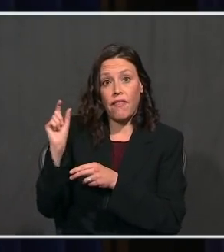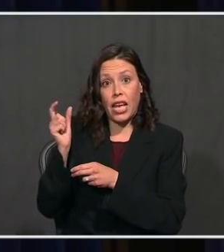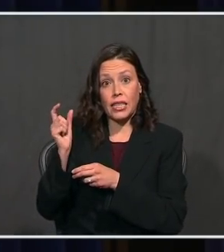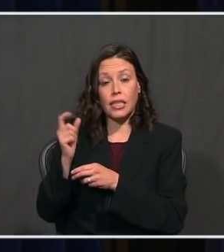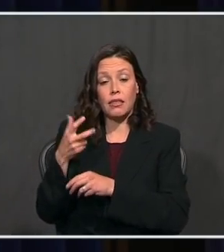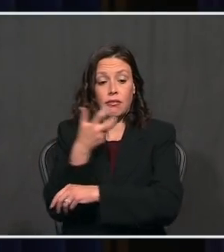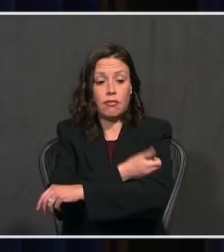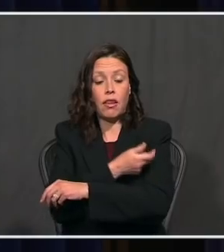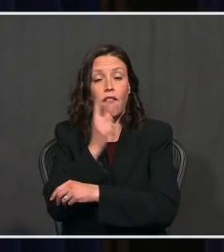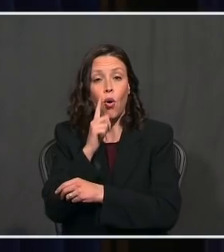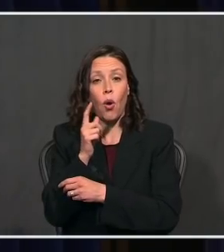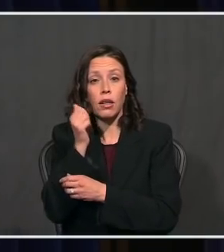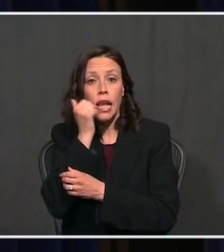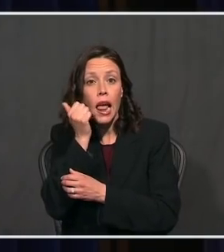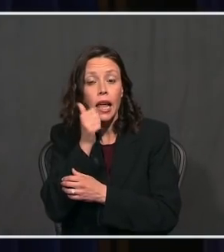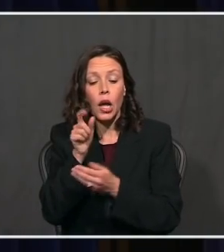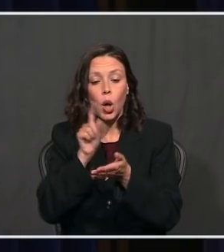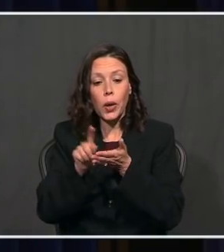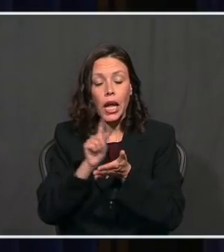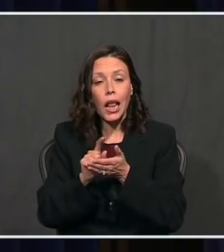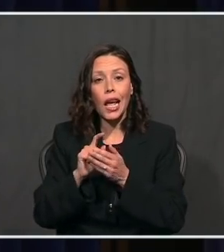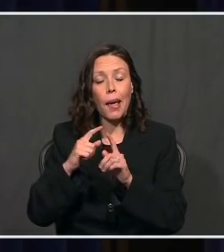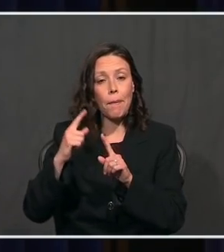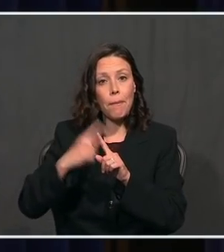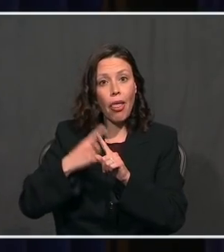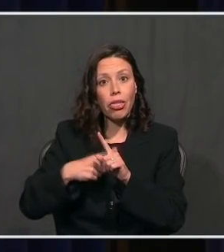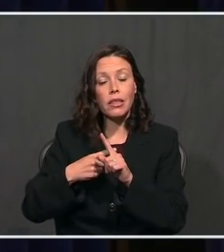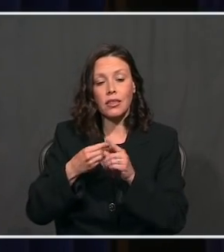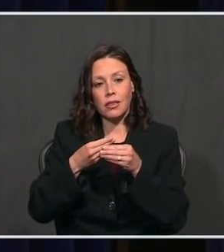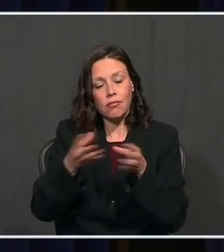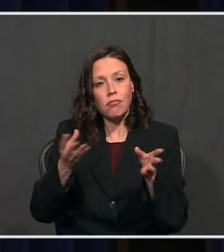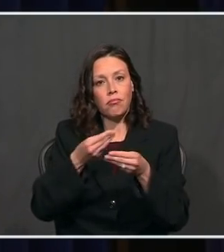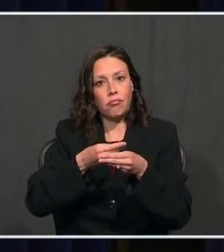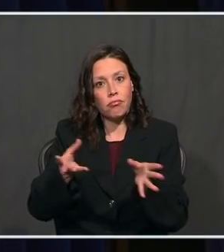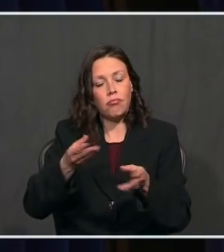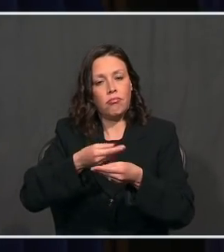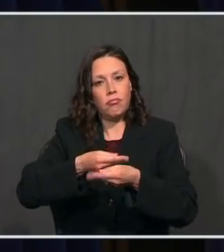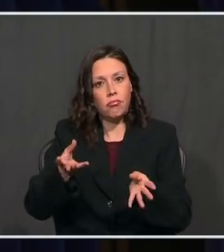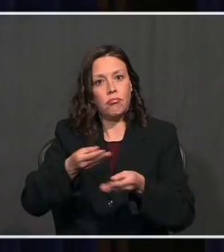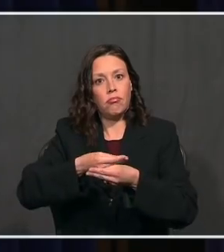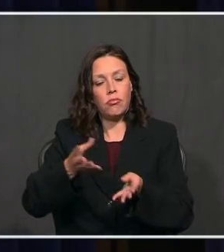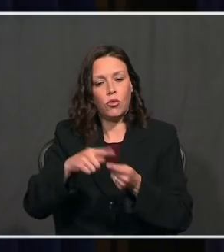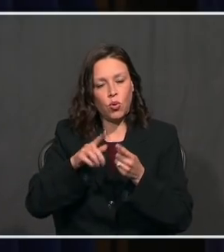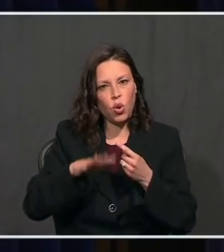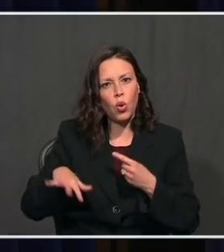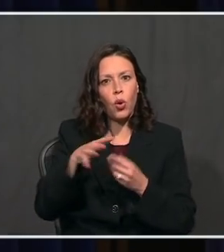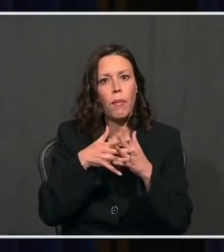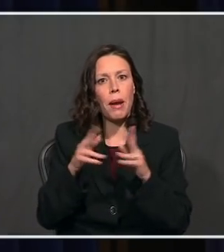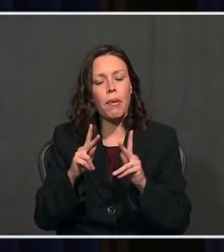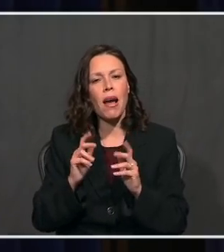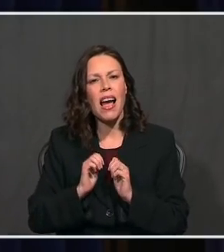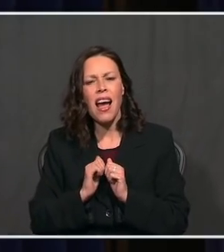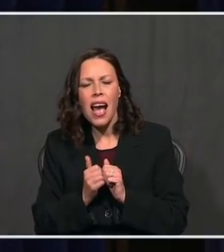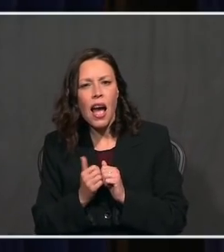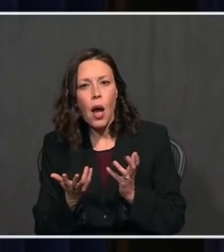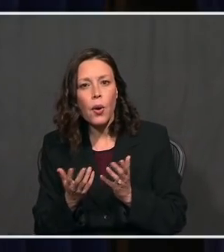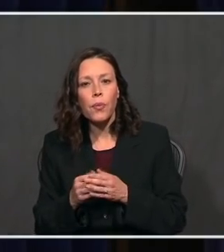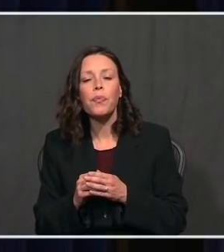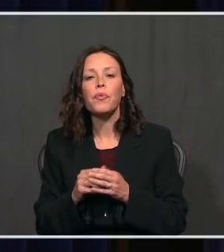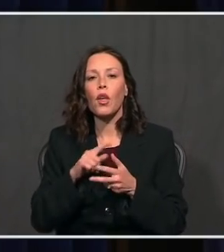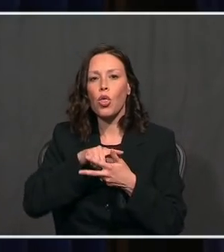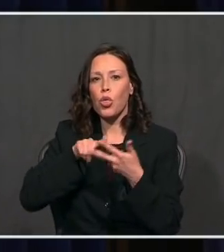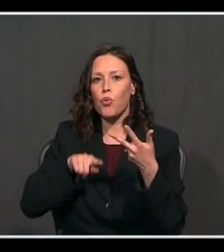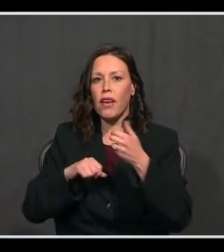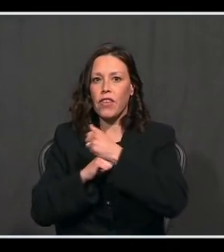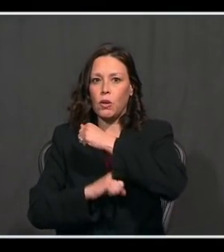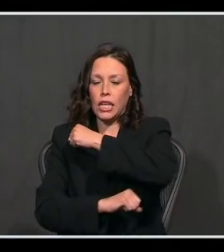daily, weekly, and monthly basis and ensuring a distribution to the American people. How do we do that? Three cornerstones